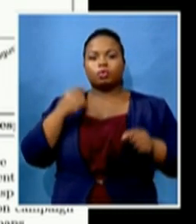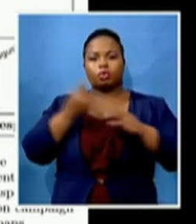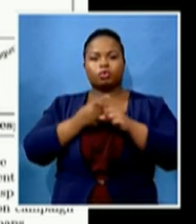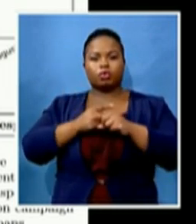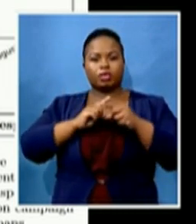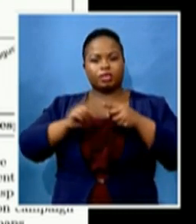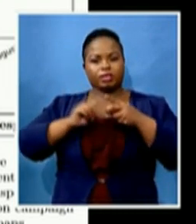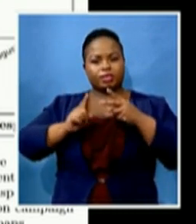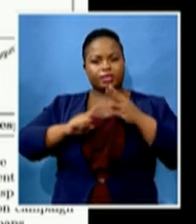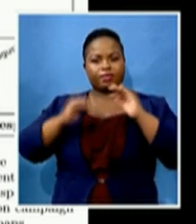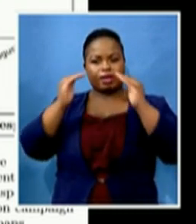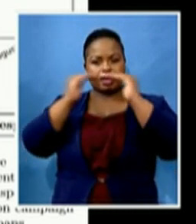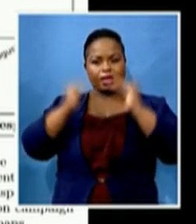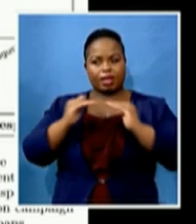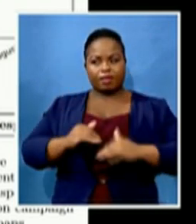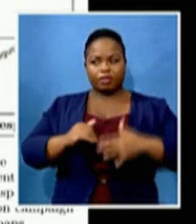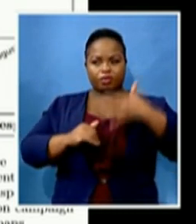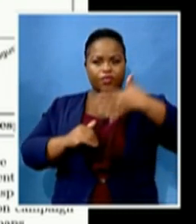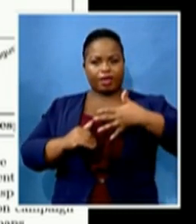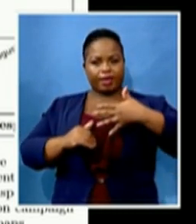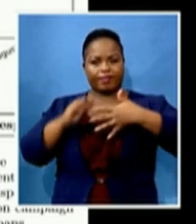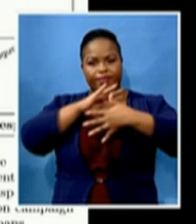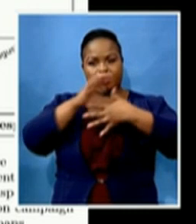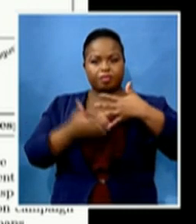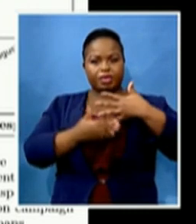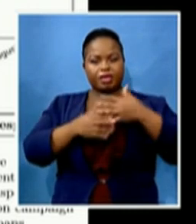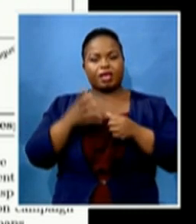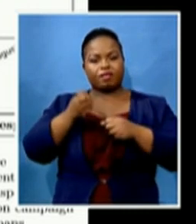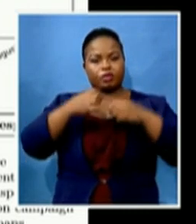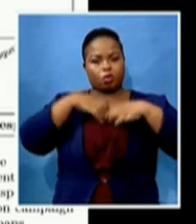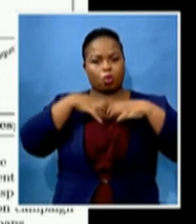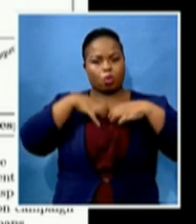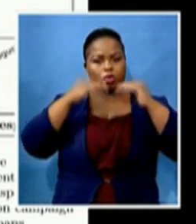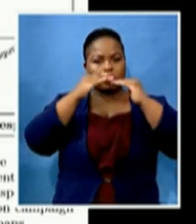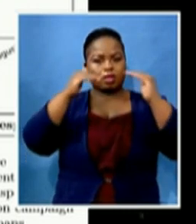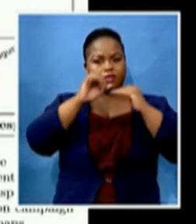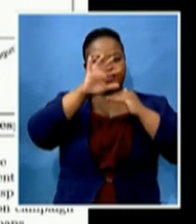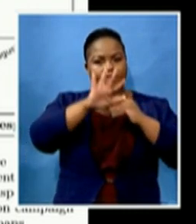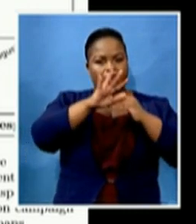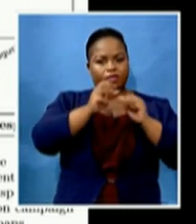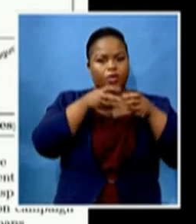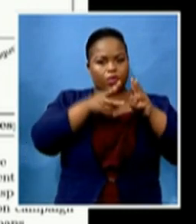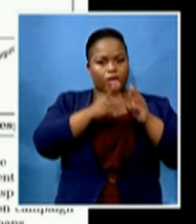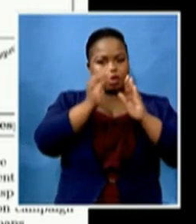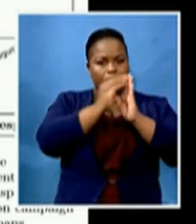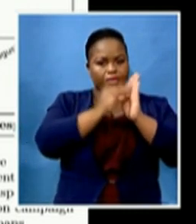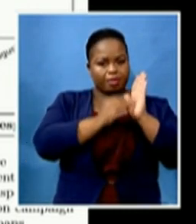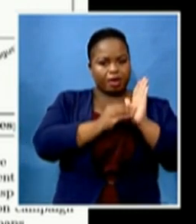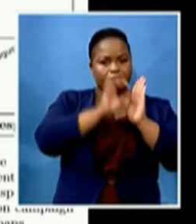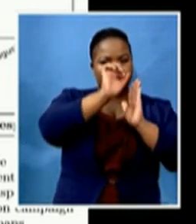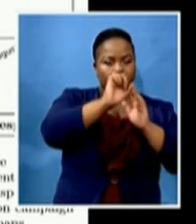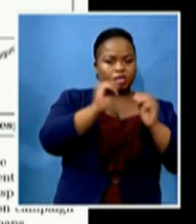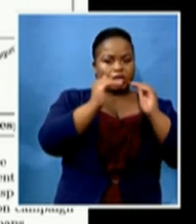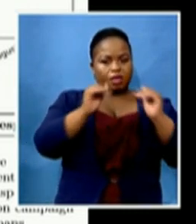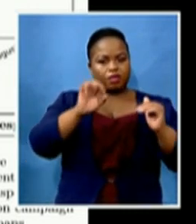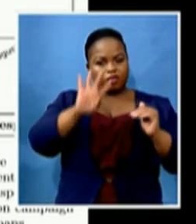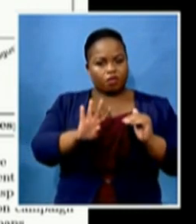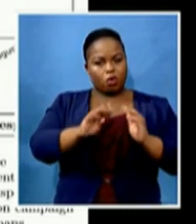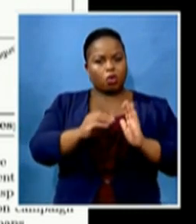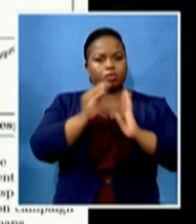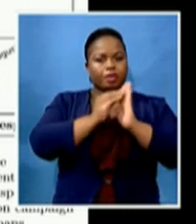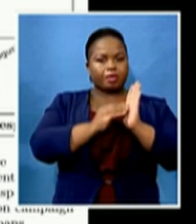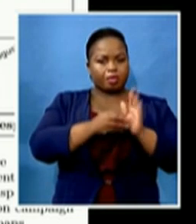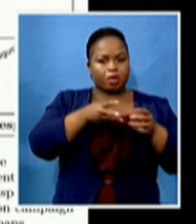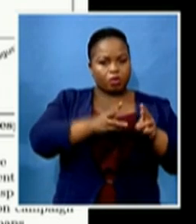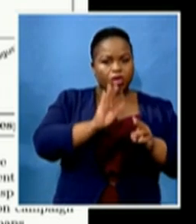number of measures that government has issued, and these are classified according to the table that you see here in the bottom right,